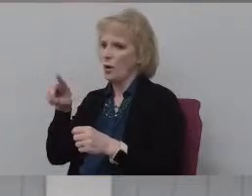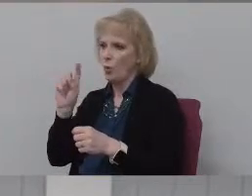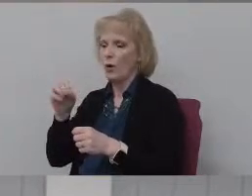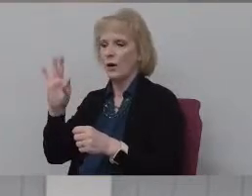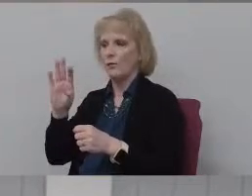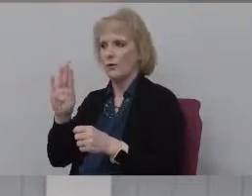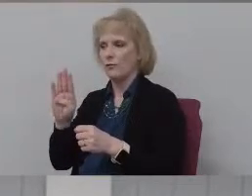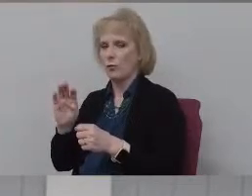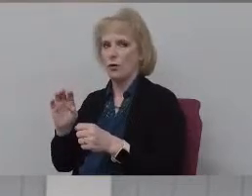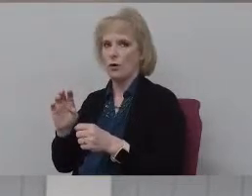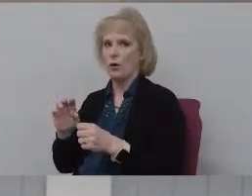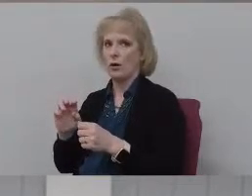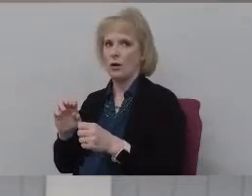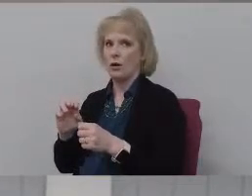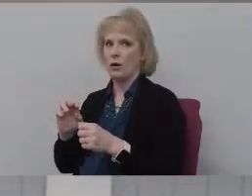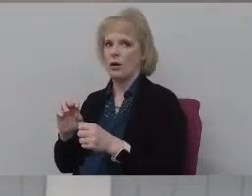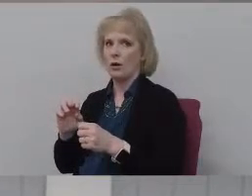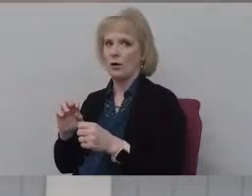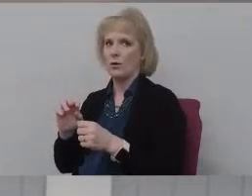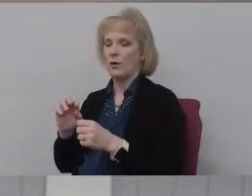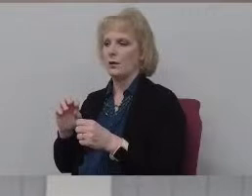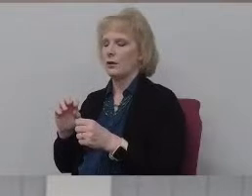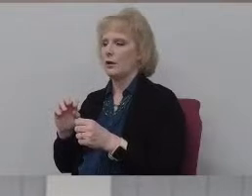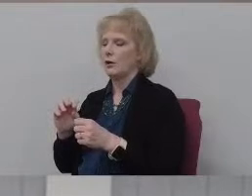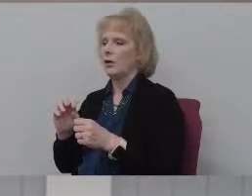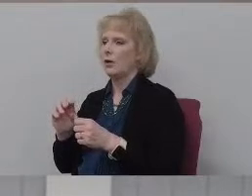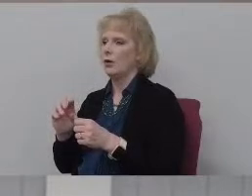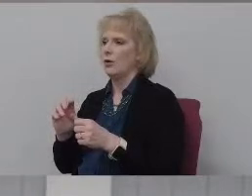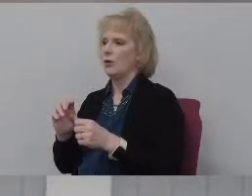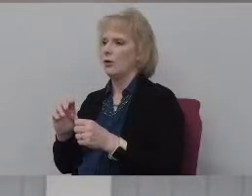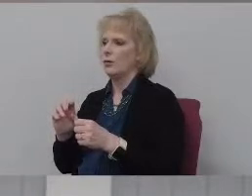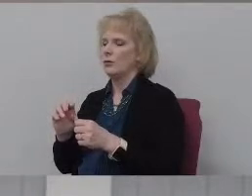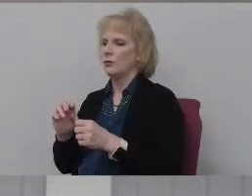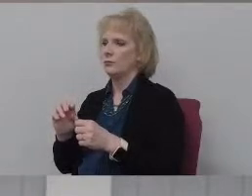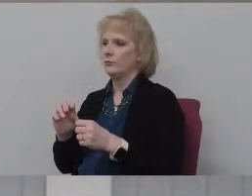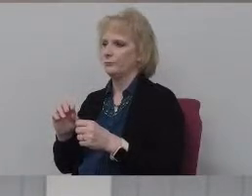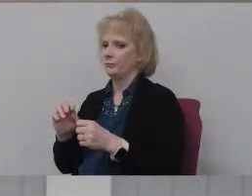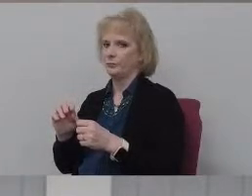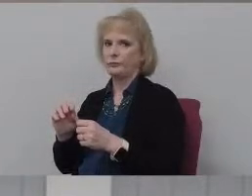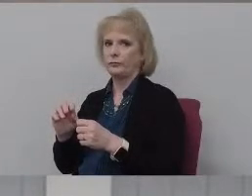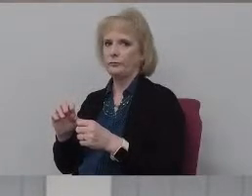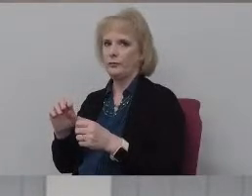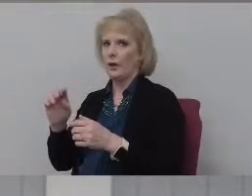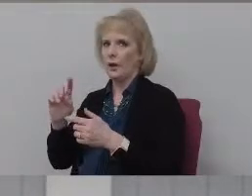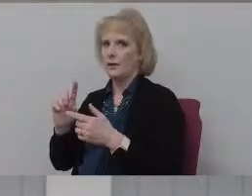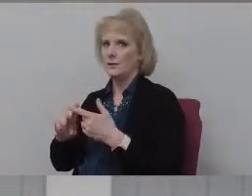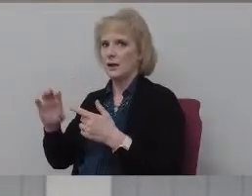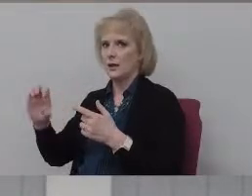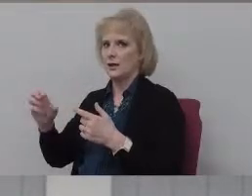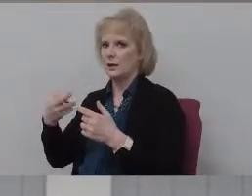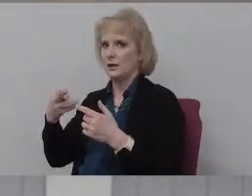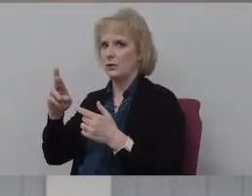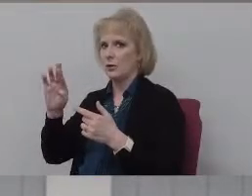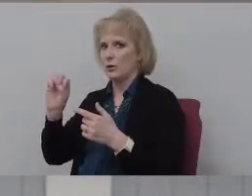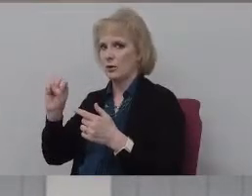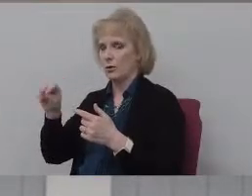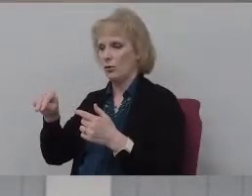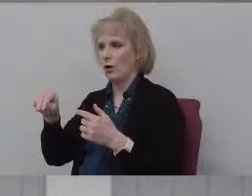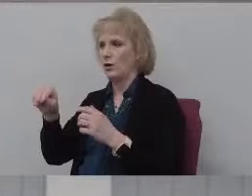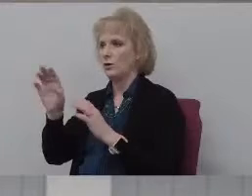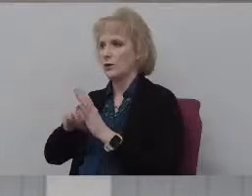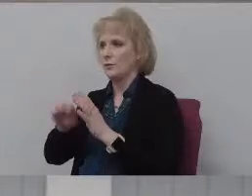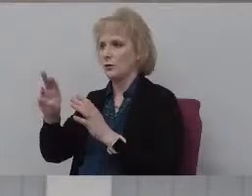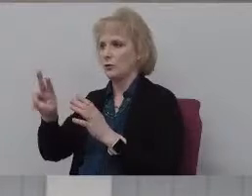I can't find that God says, Nathan, go tell David, here's how I want you to do church. But look at this is 2 Chronicles chapter 29 and